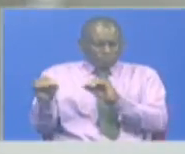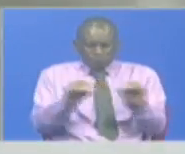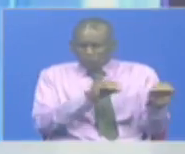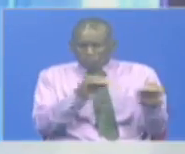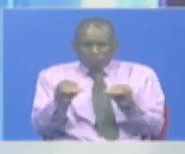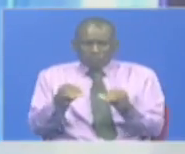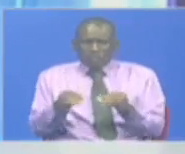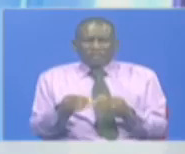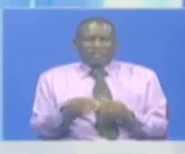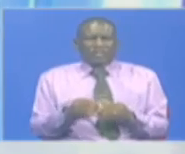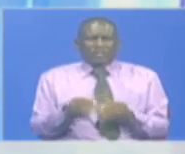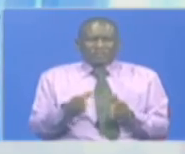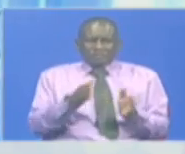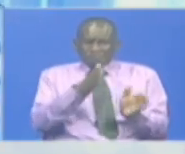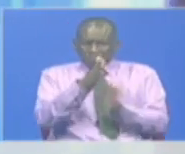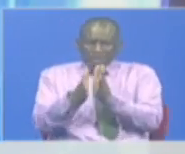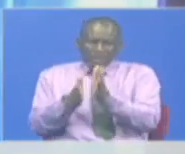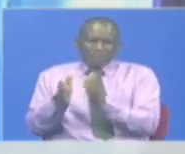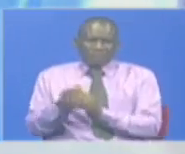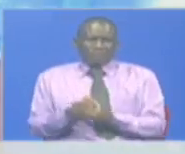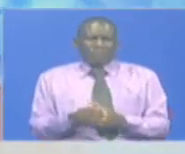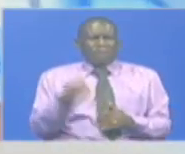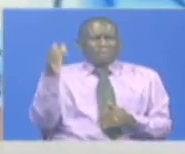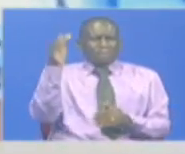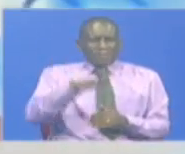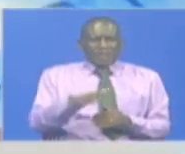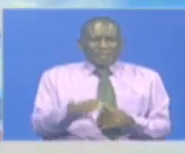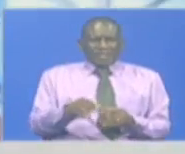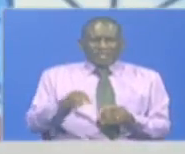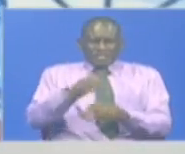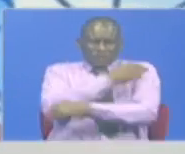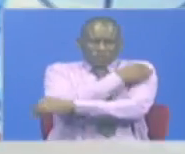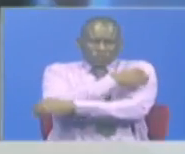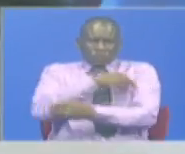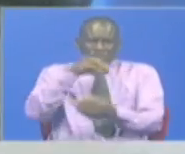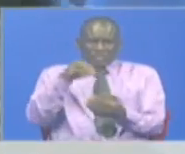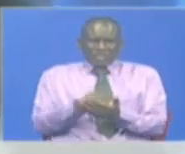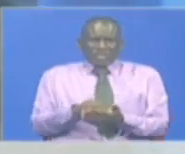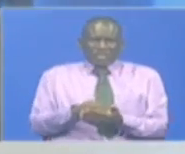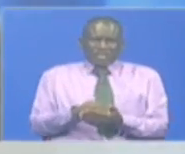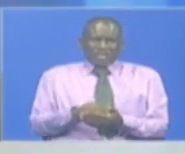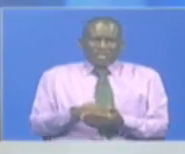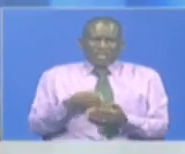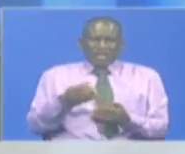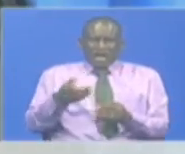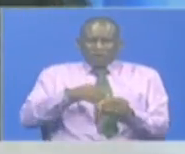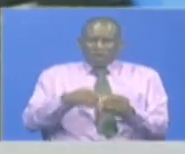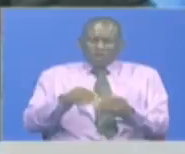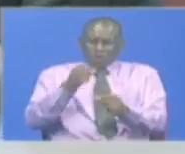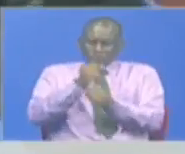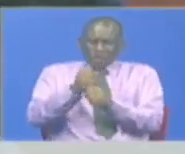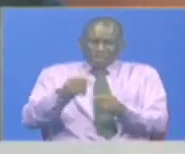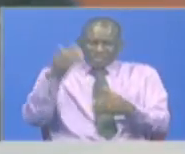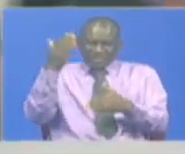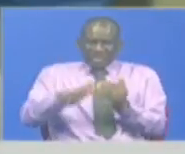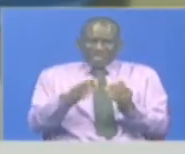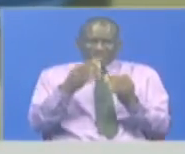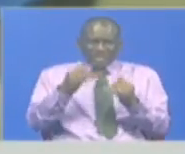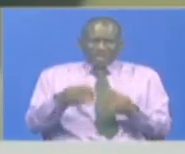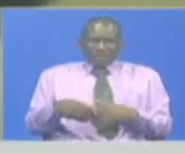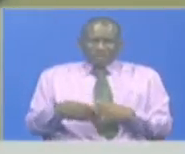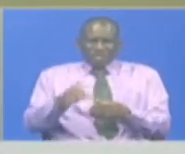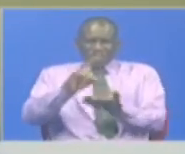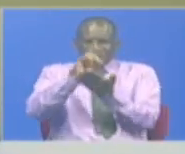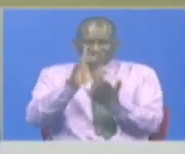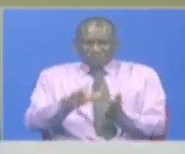bloodline. Back at Jocham Hospital, our watch has ended, and it's time to give way for the doctors to